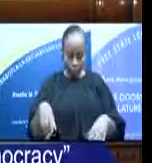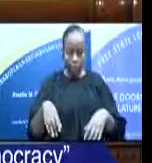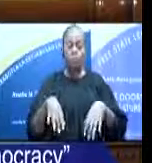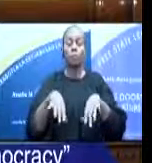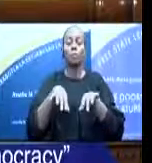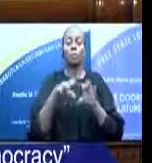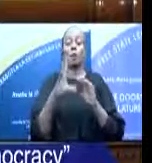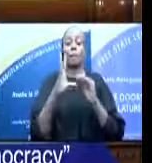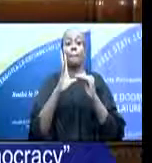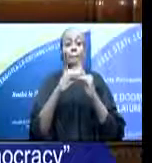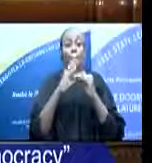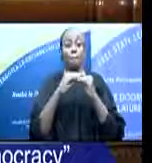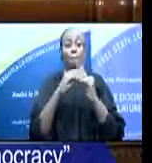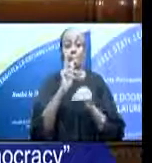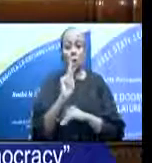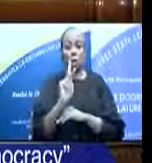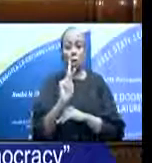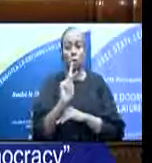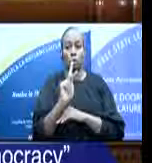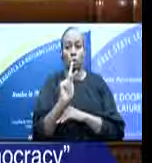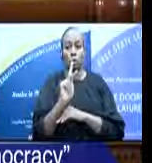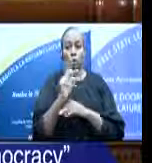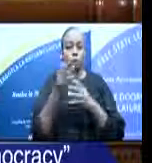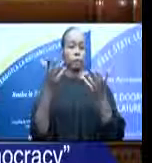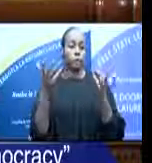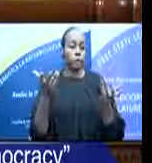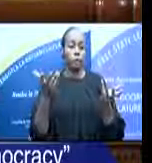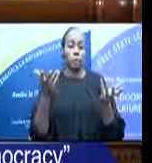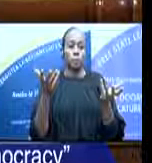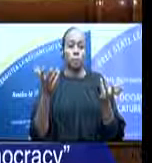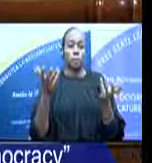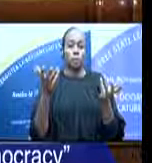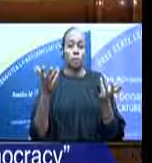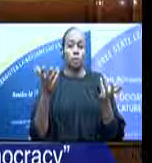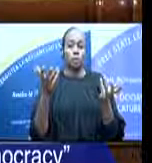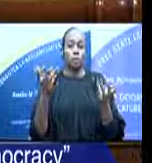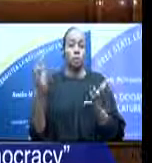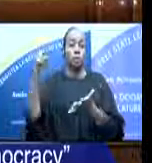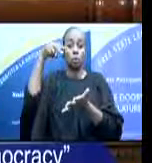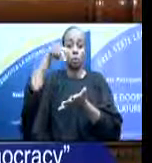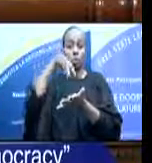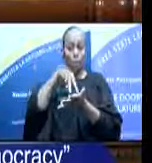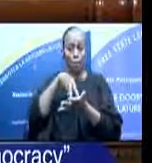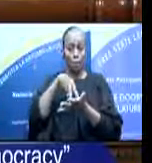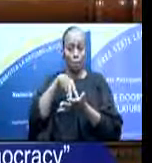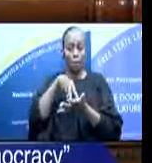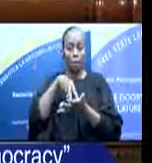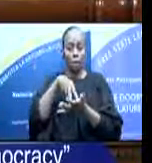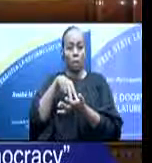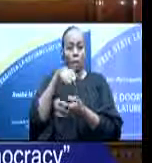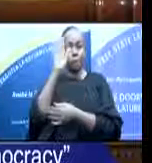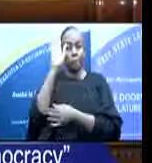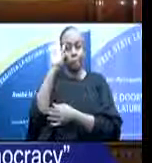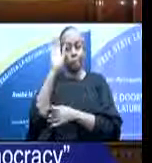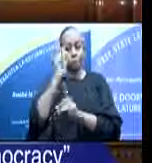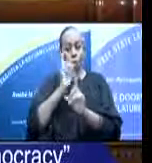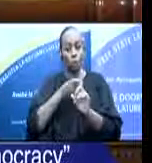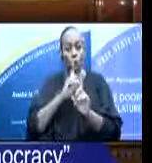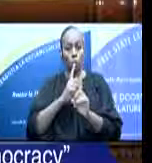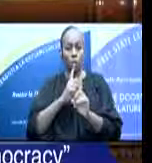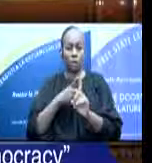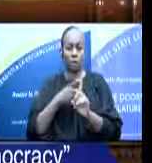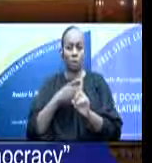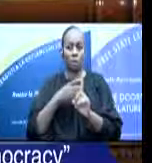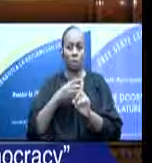Honorable Khakha, you could have just stood up and raised a point of order